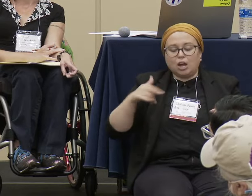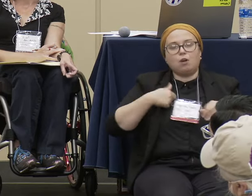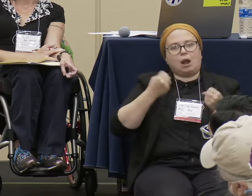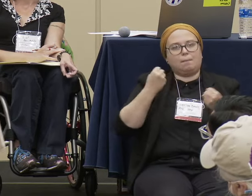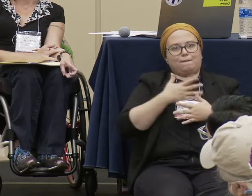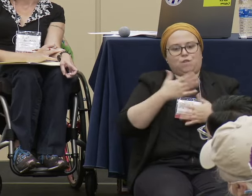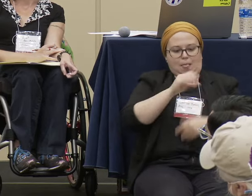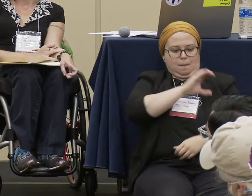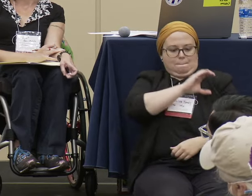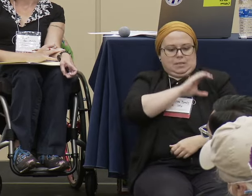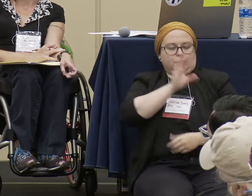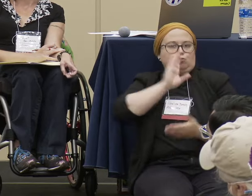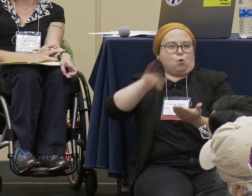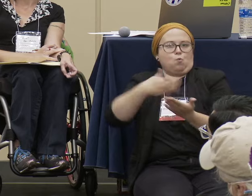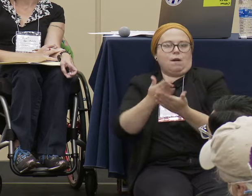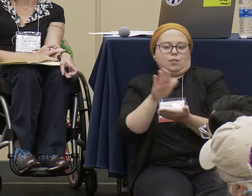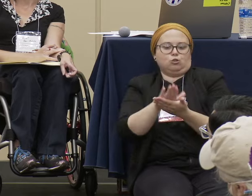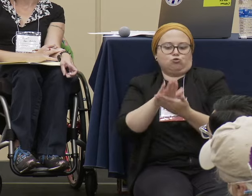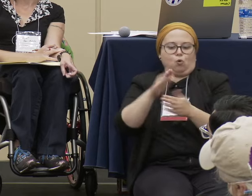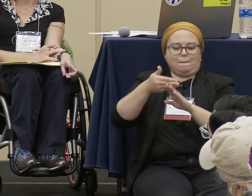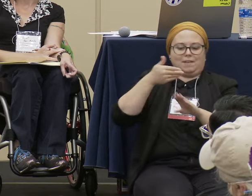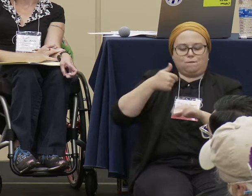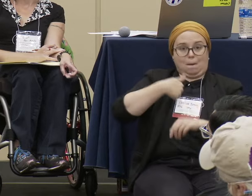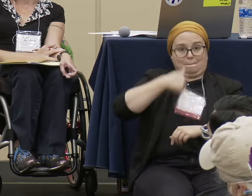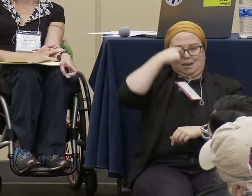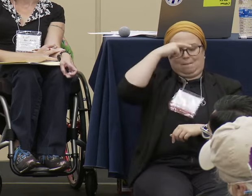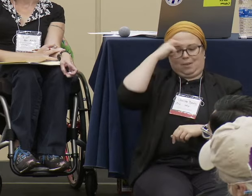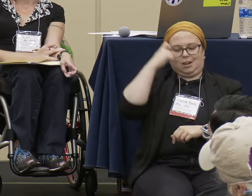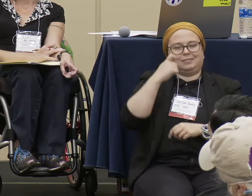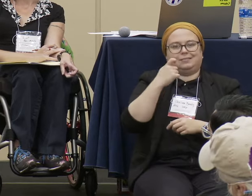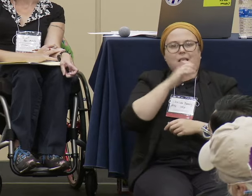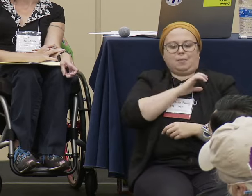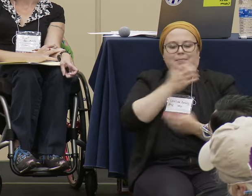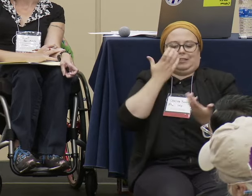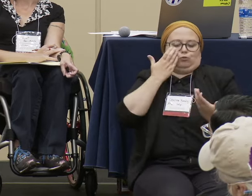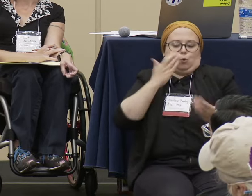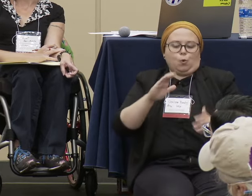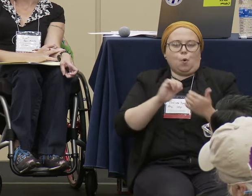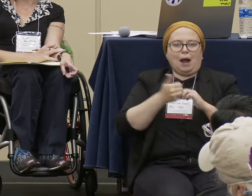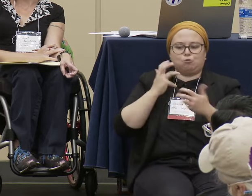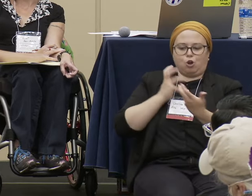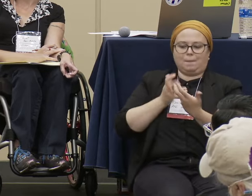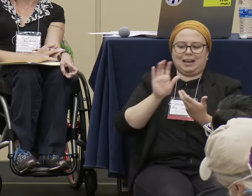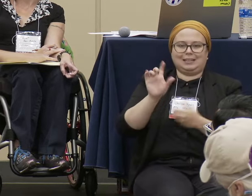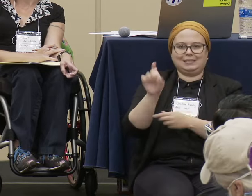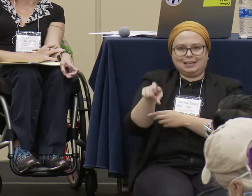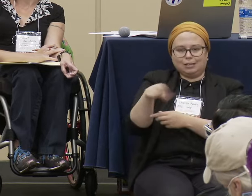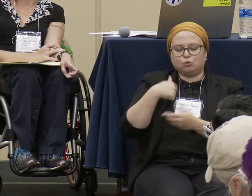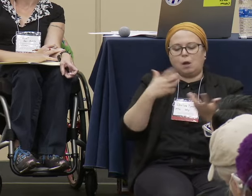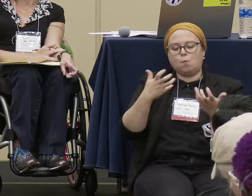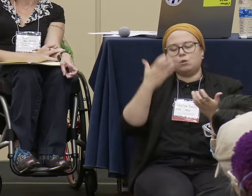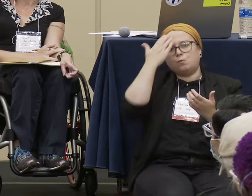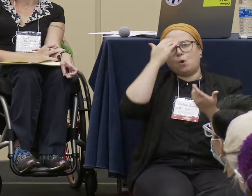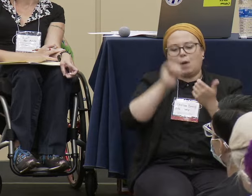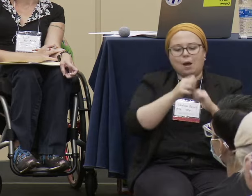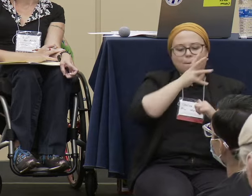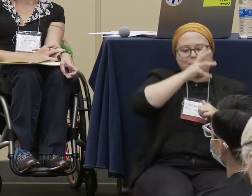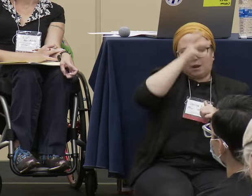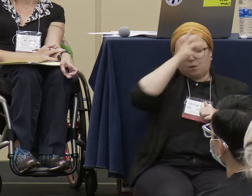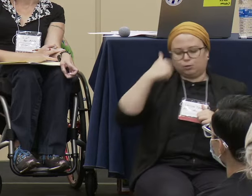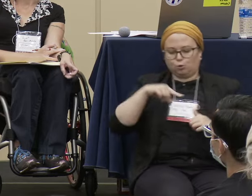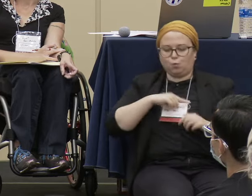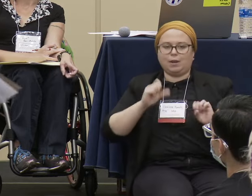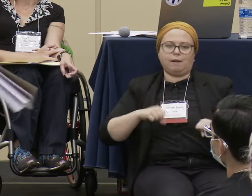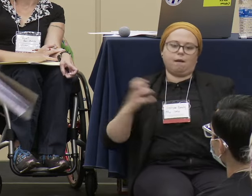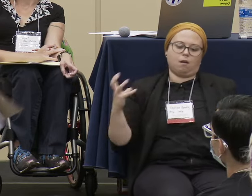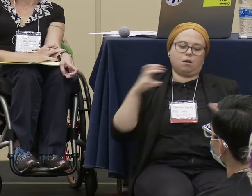before I do because they don't know how to help accommodate his needs. So I don't know if that, but I would love to hear how we can coalition with parents rather